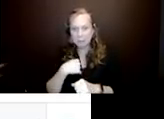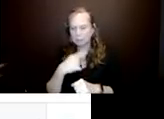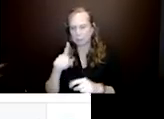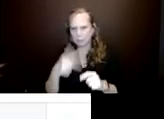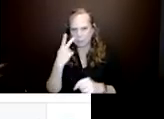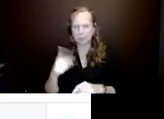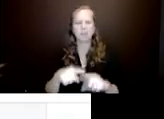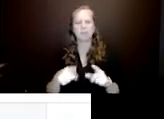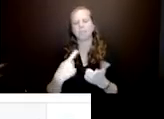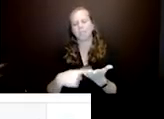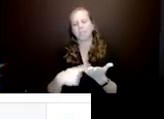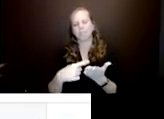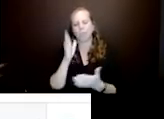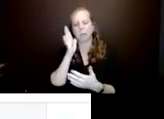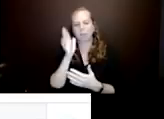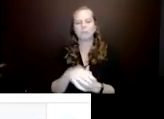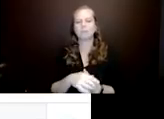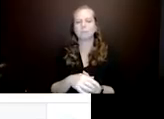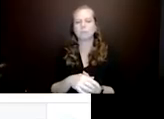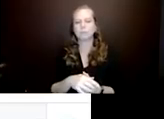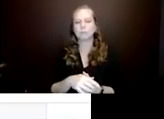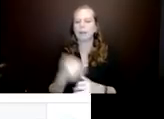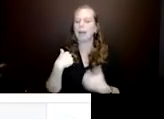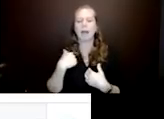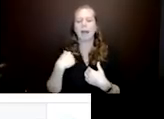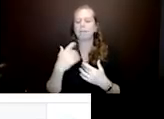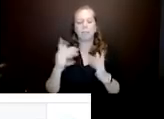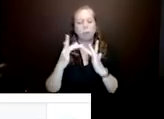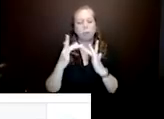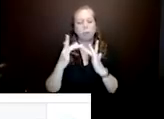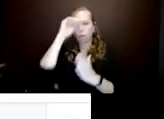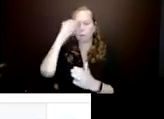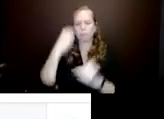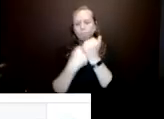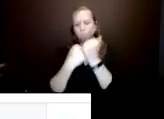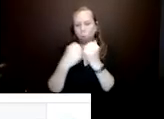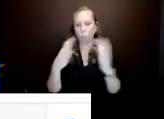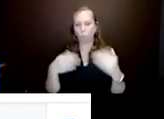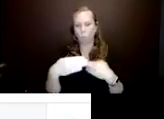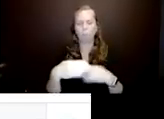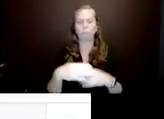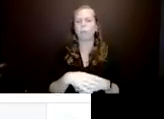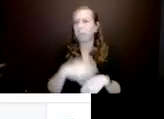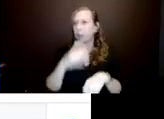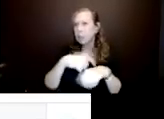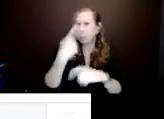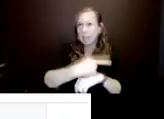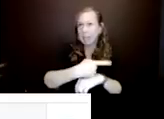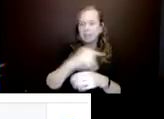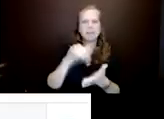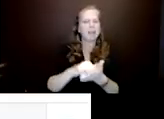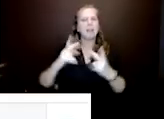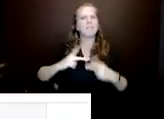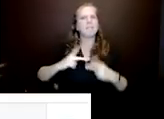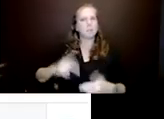bit. The day is bookend by those virtual learning support rooms, and the time of the day is the exact same time of the physical school day.